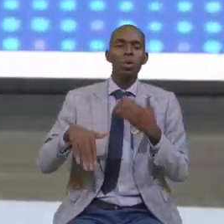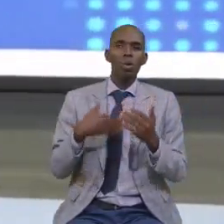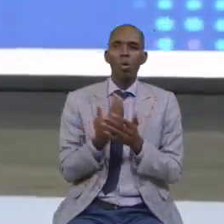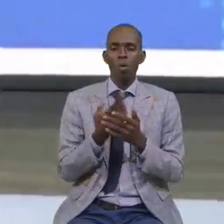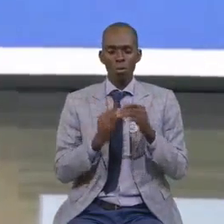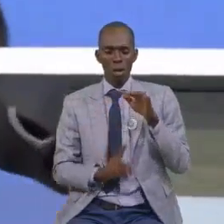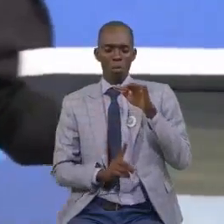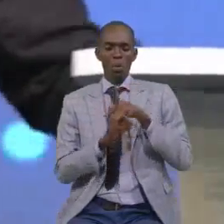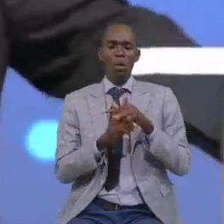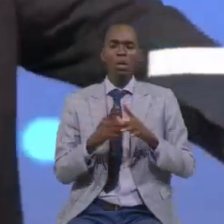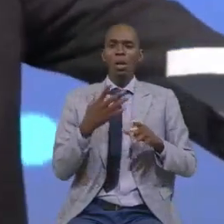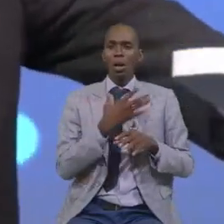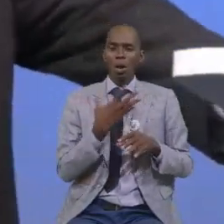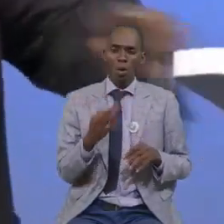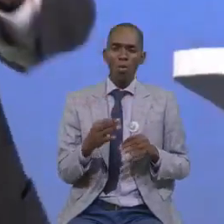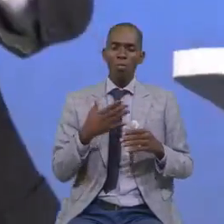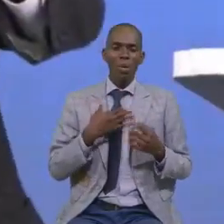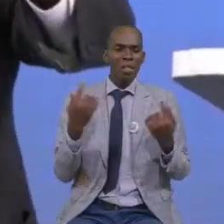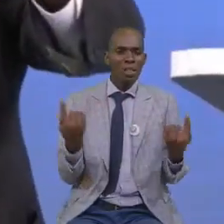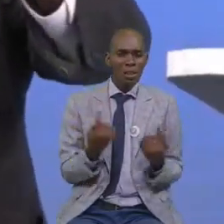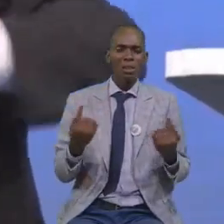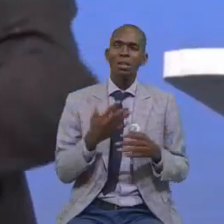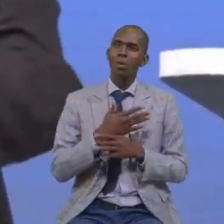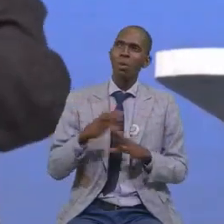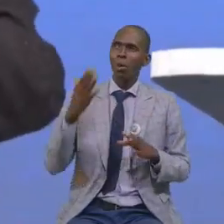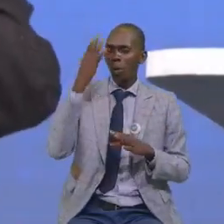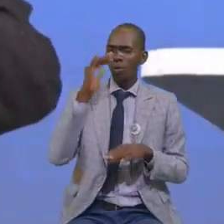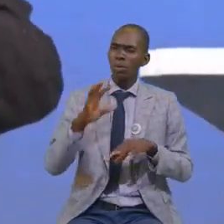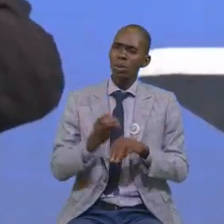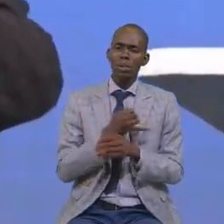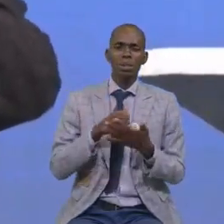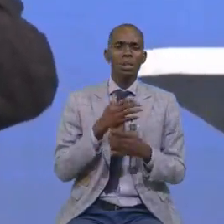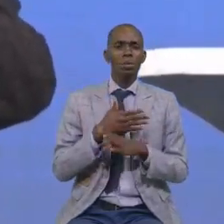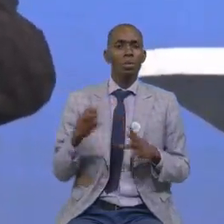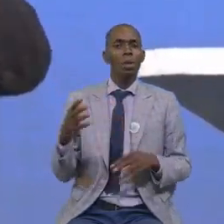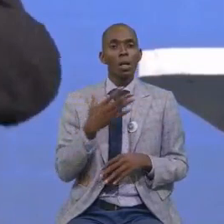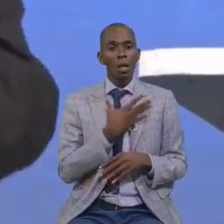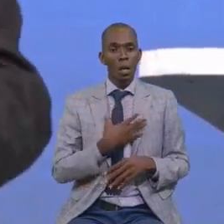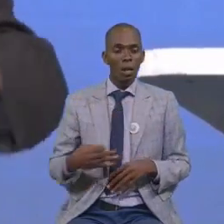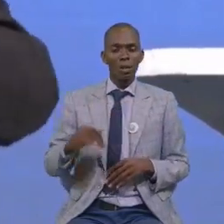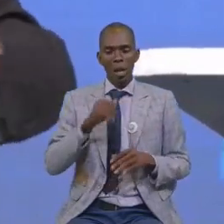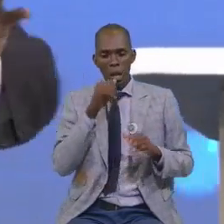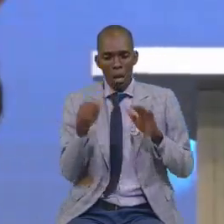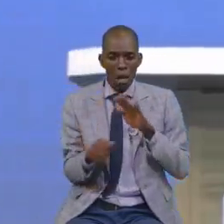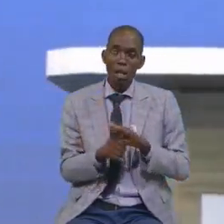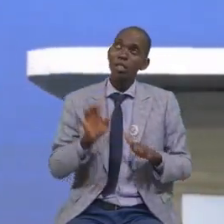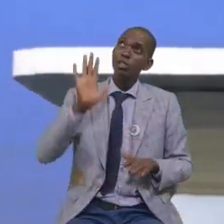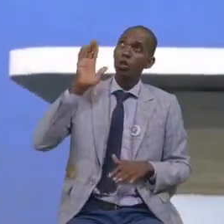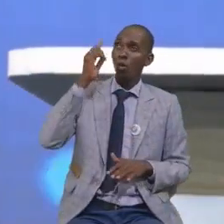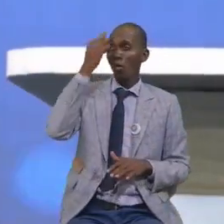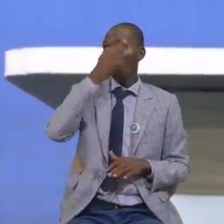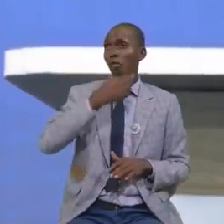presence of my sin? Why don't you take it away and hide your face from my sins and